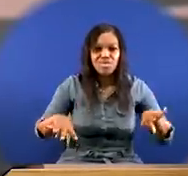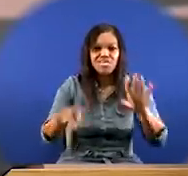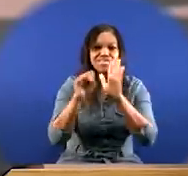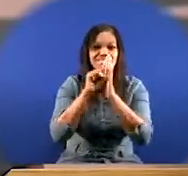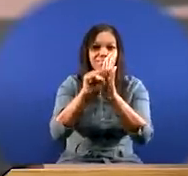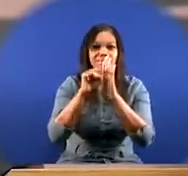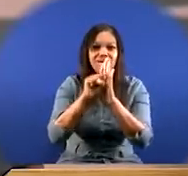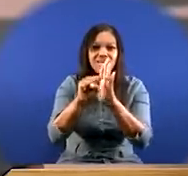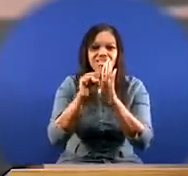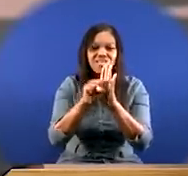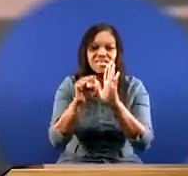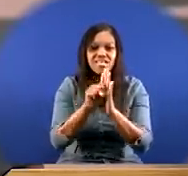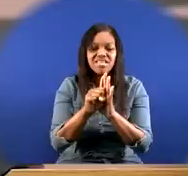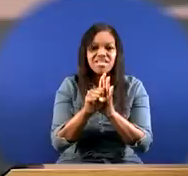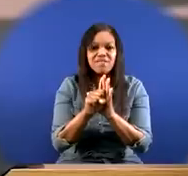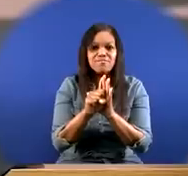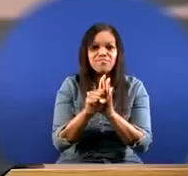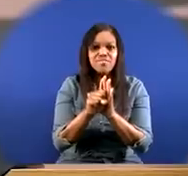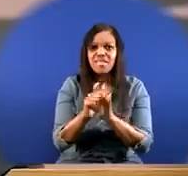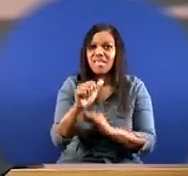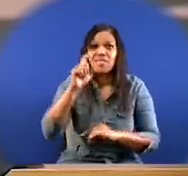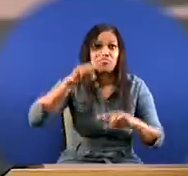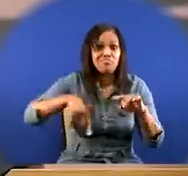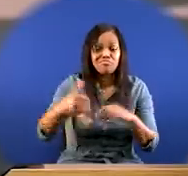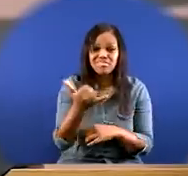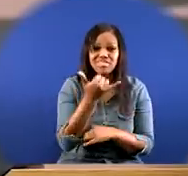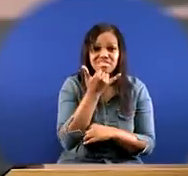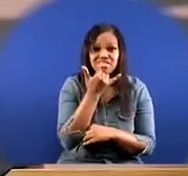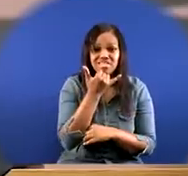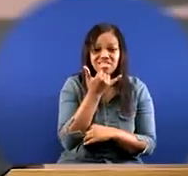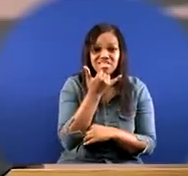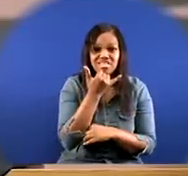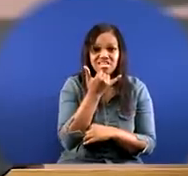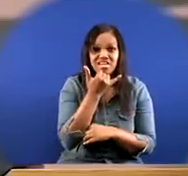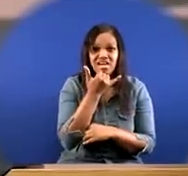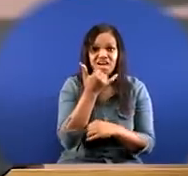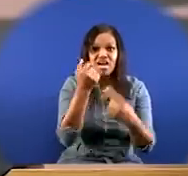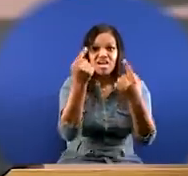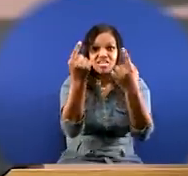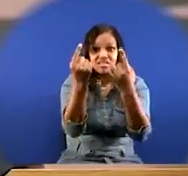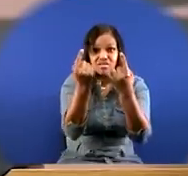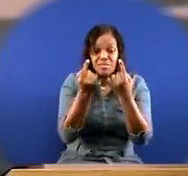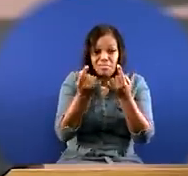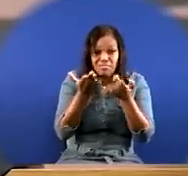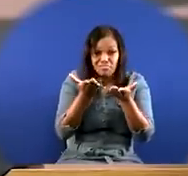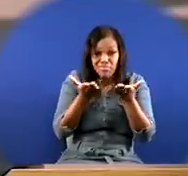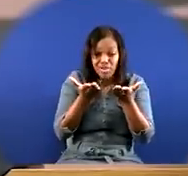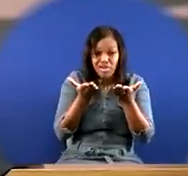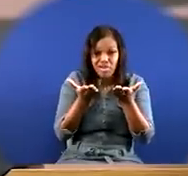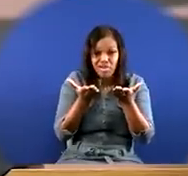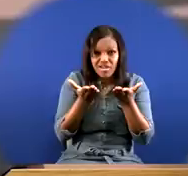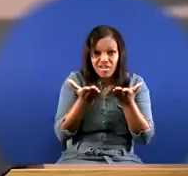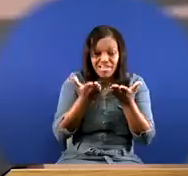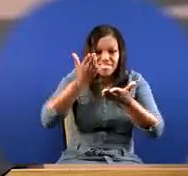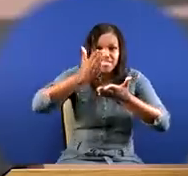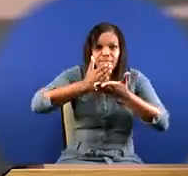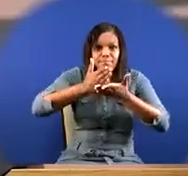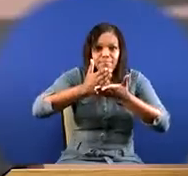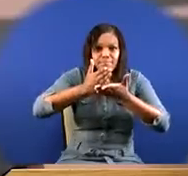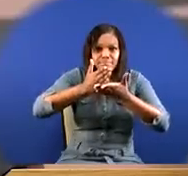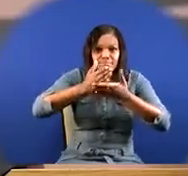symbolically and unmistakably, come this far and no farther.